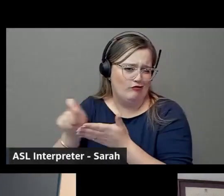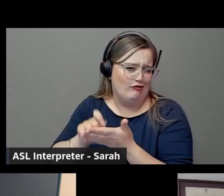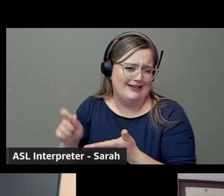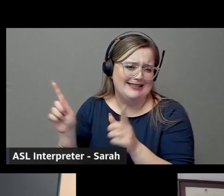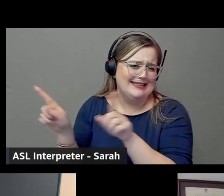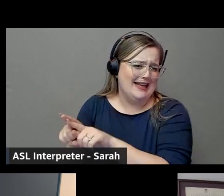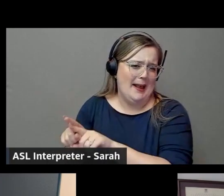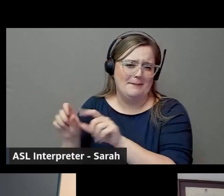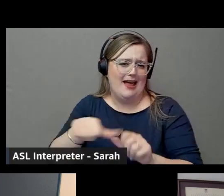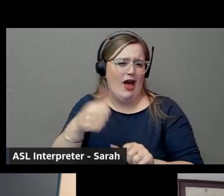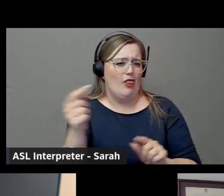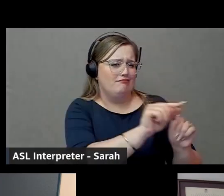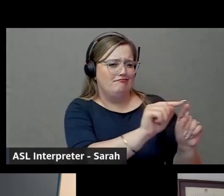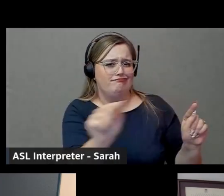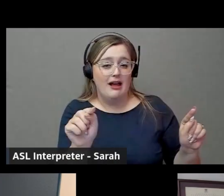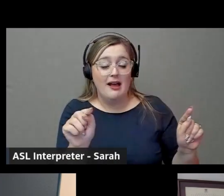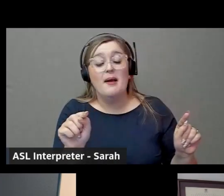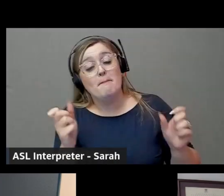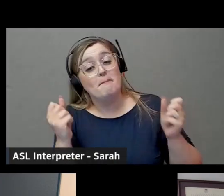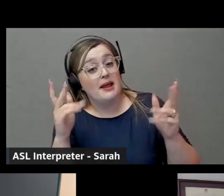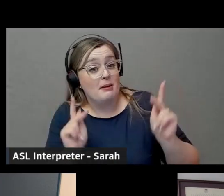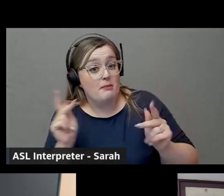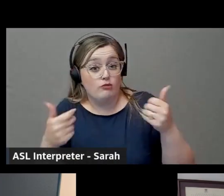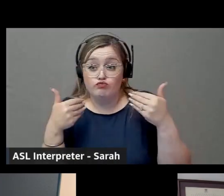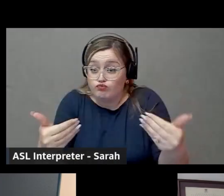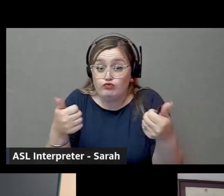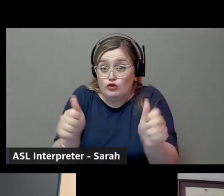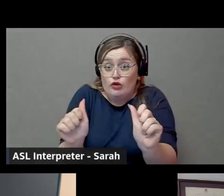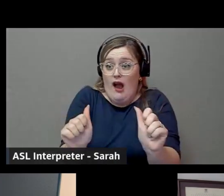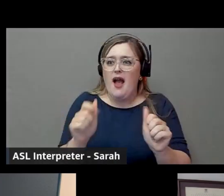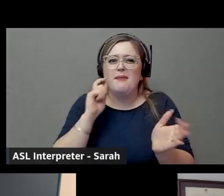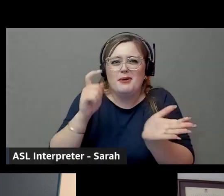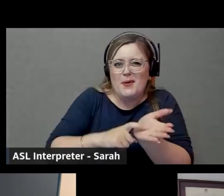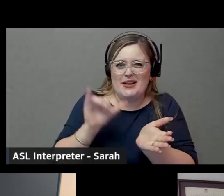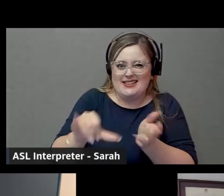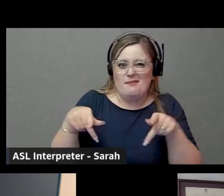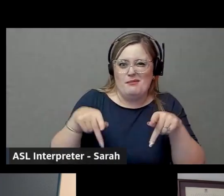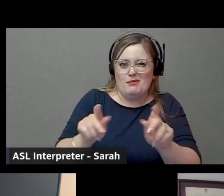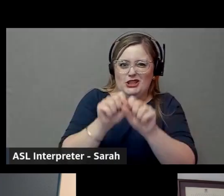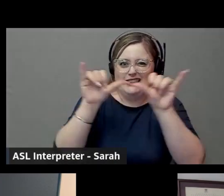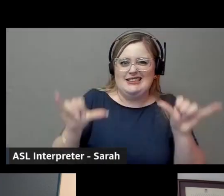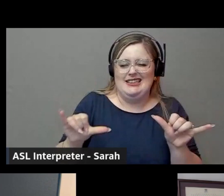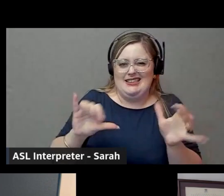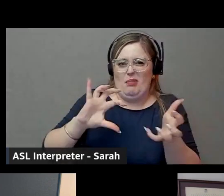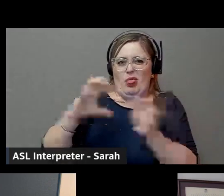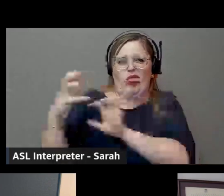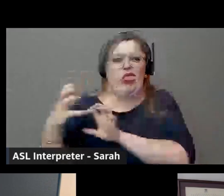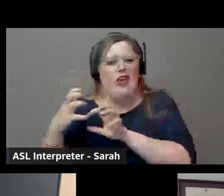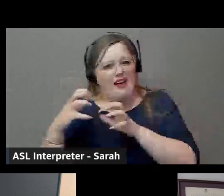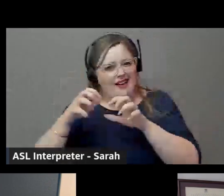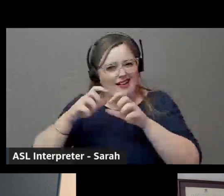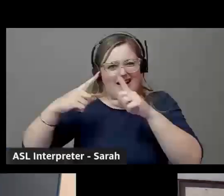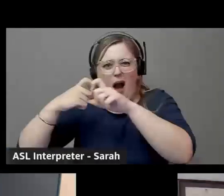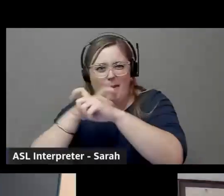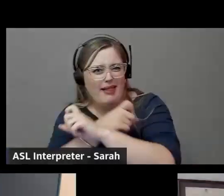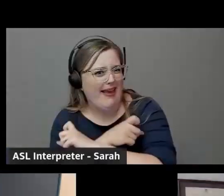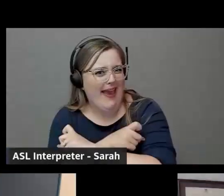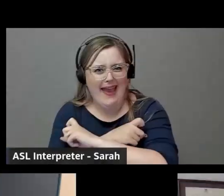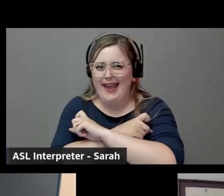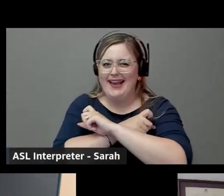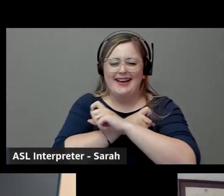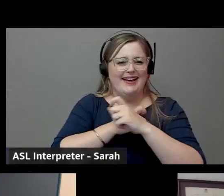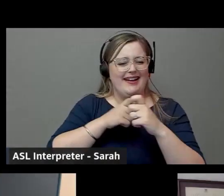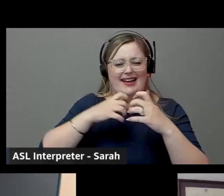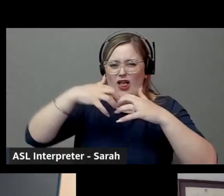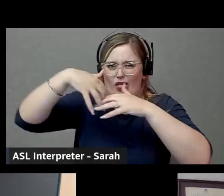But a lot of people have tried that, and they find that over time, that permission system gets to be complicated. It gets all interweaved in your